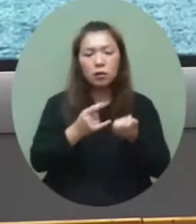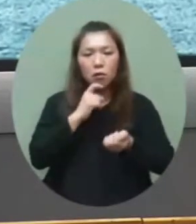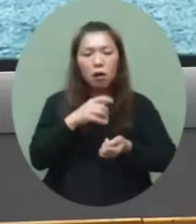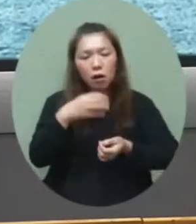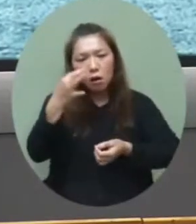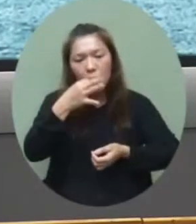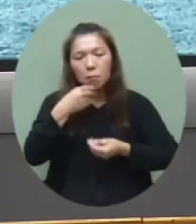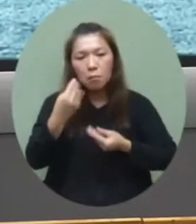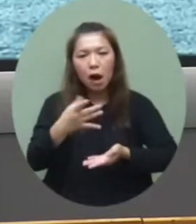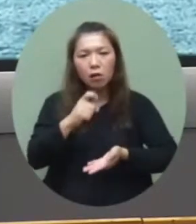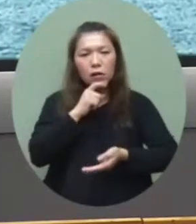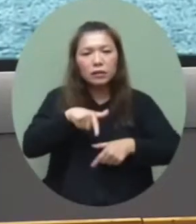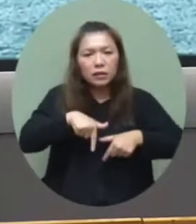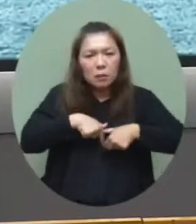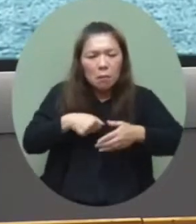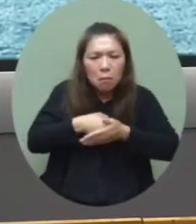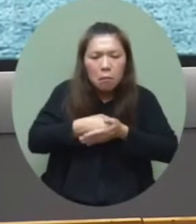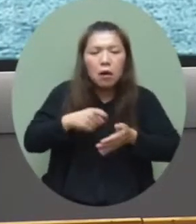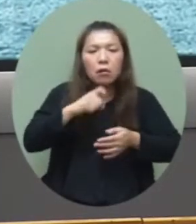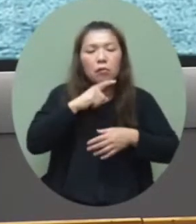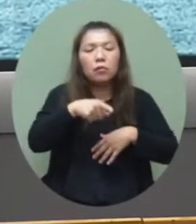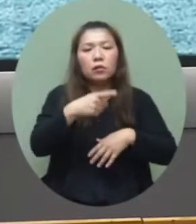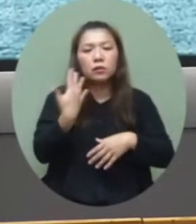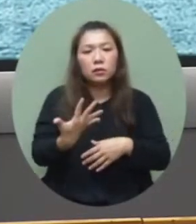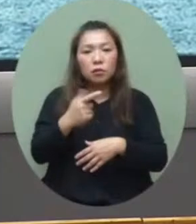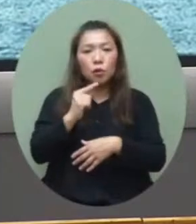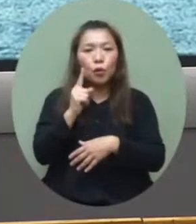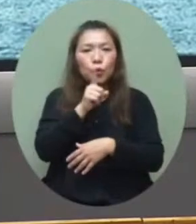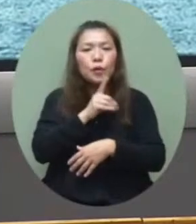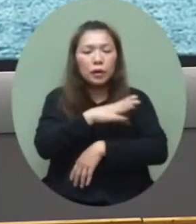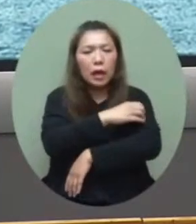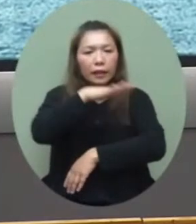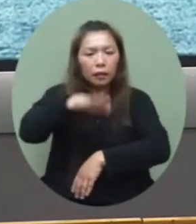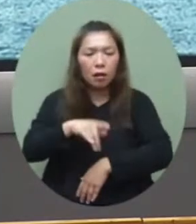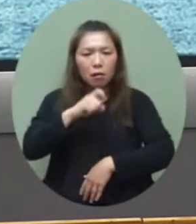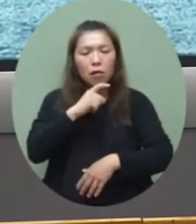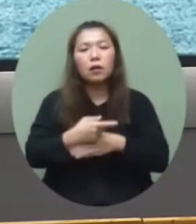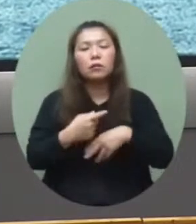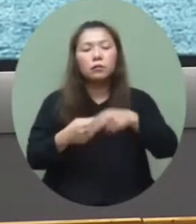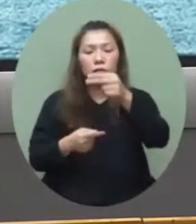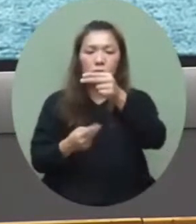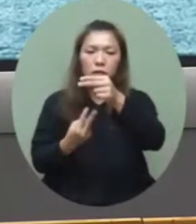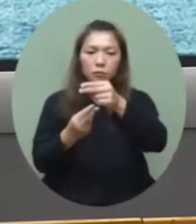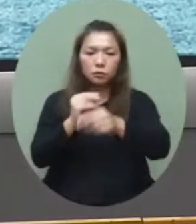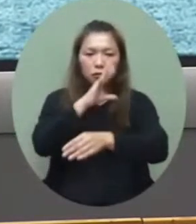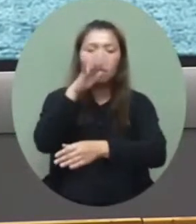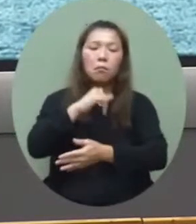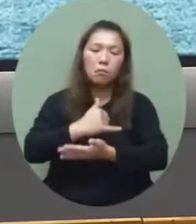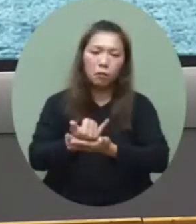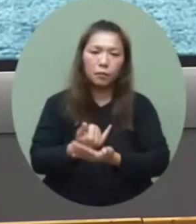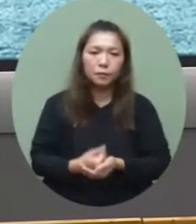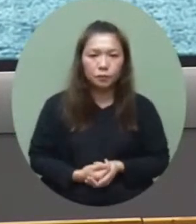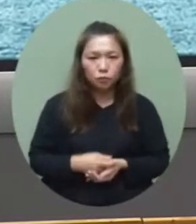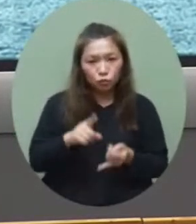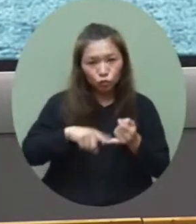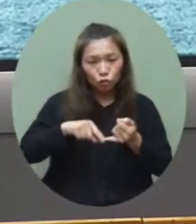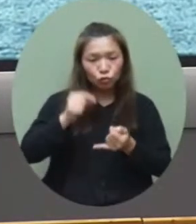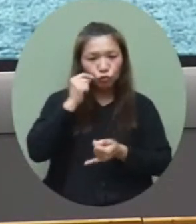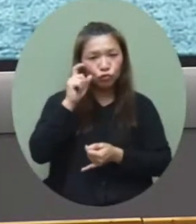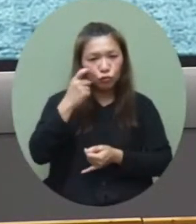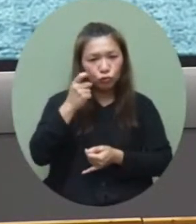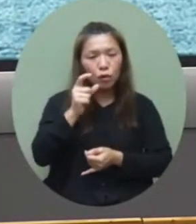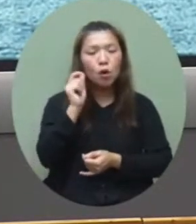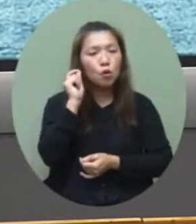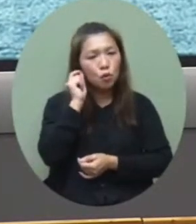X-ray and also low blood oxygen level. As for atrial fibrillation, she was prescribed with medication. On the 20th